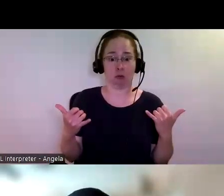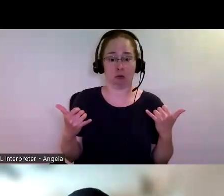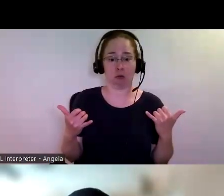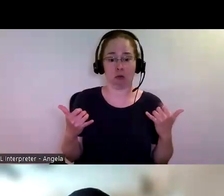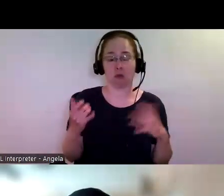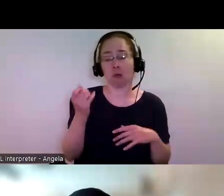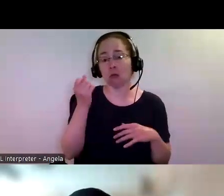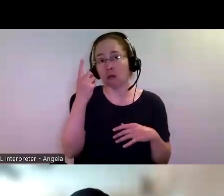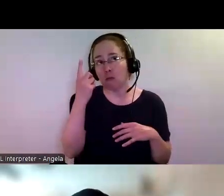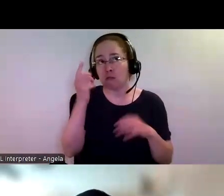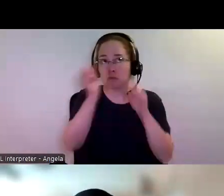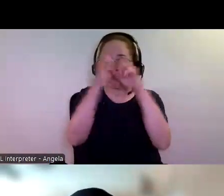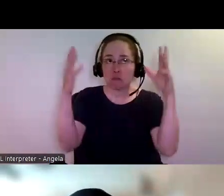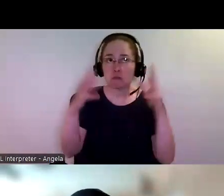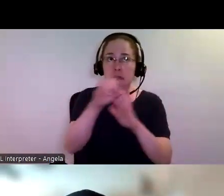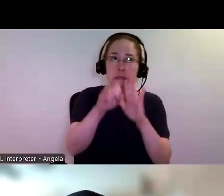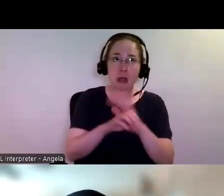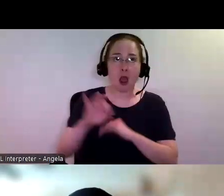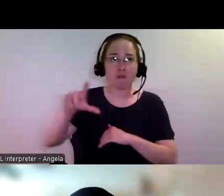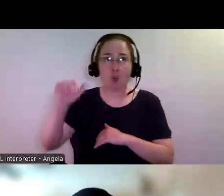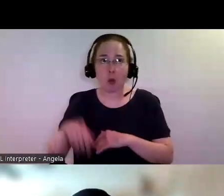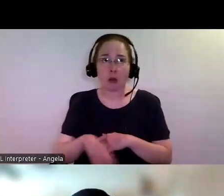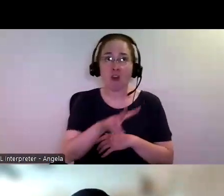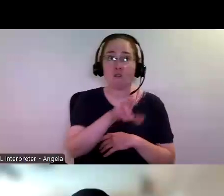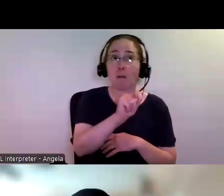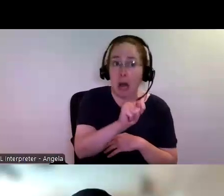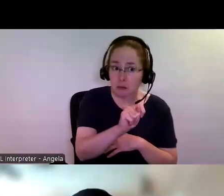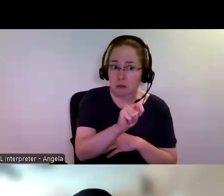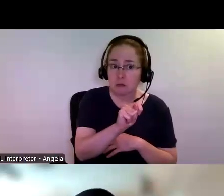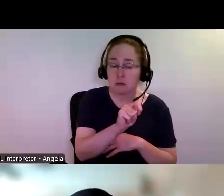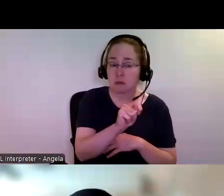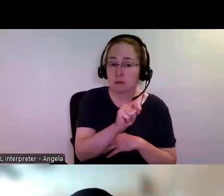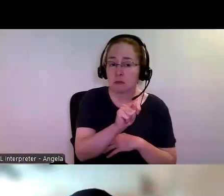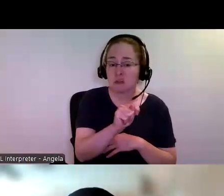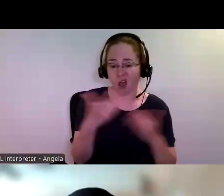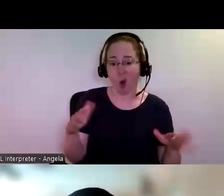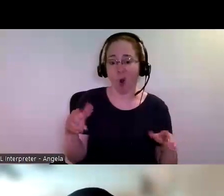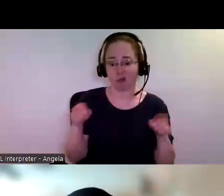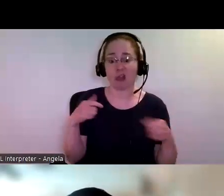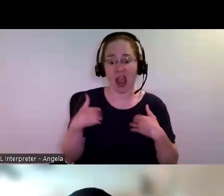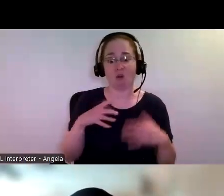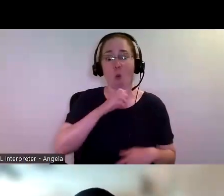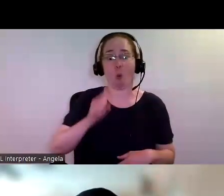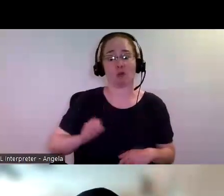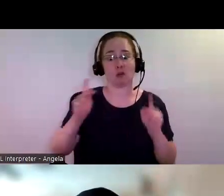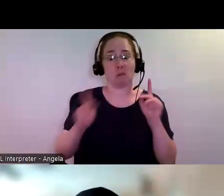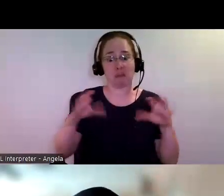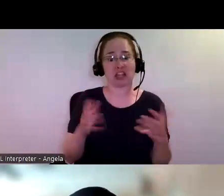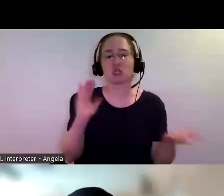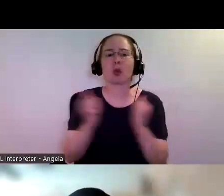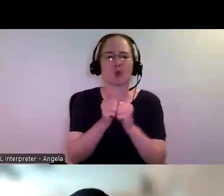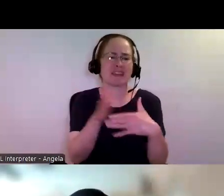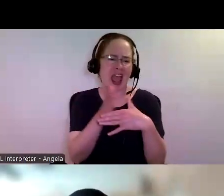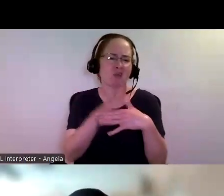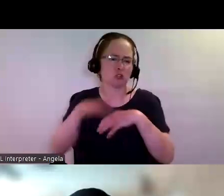can think of certain states such as Florida or Vermont, which already have older populations than average across the